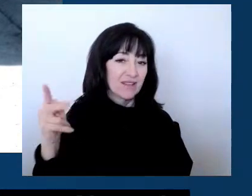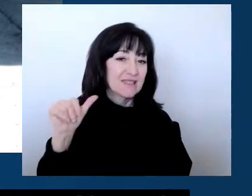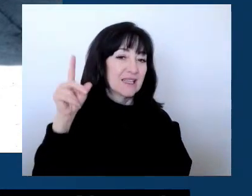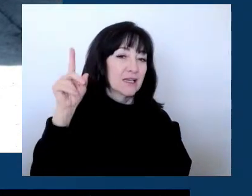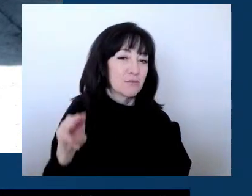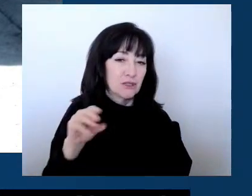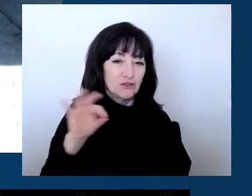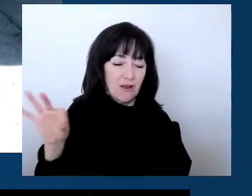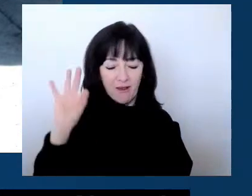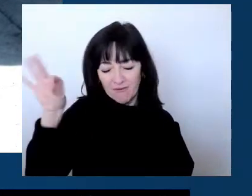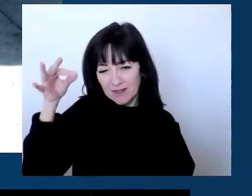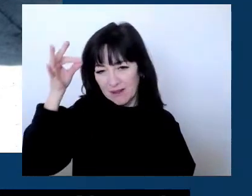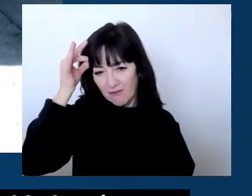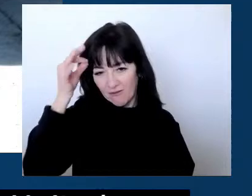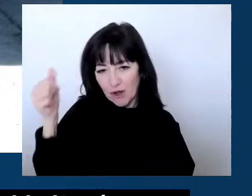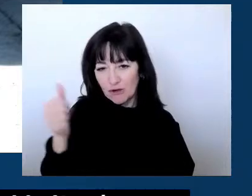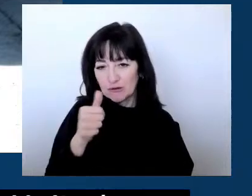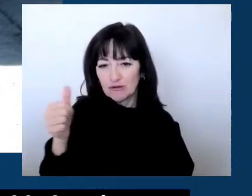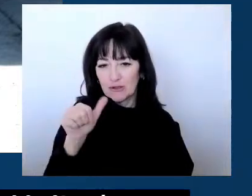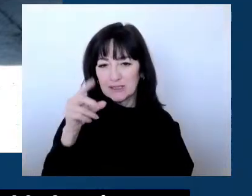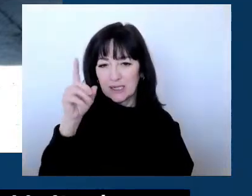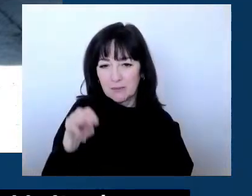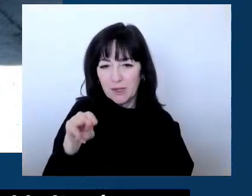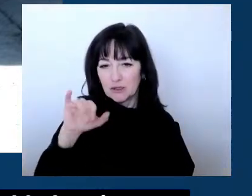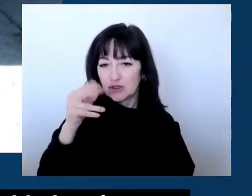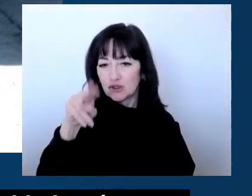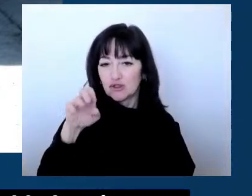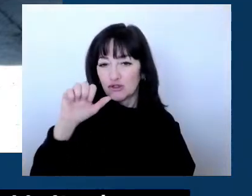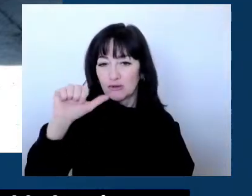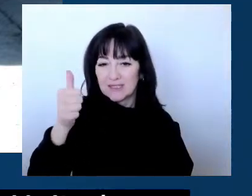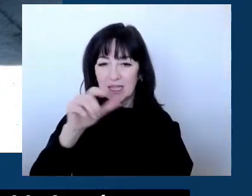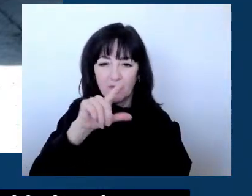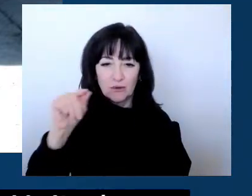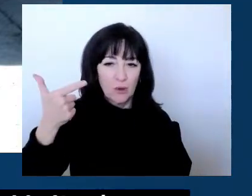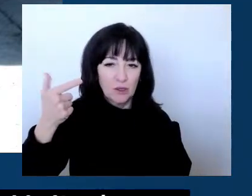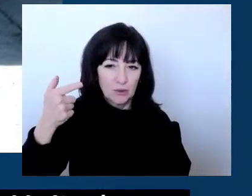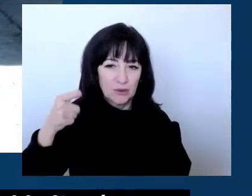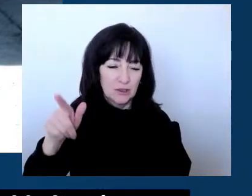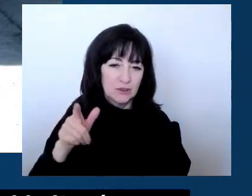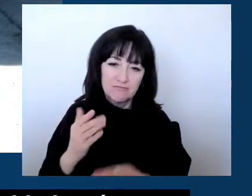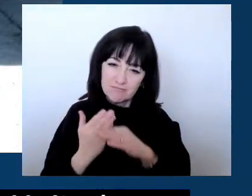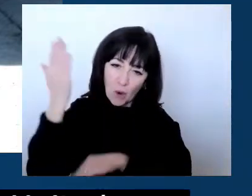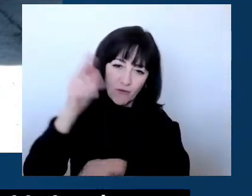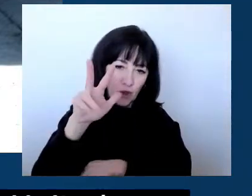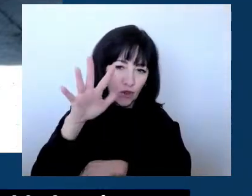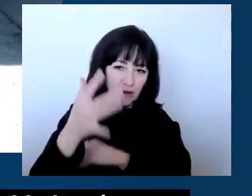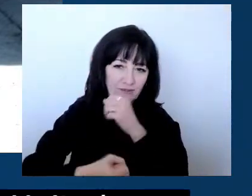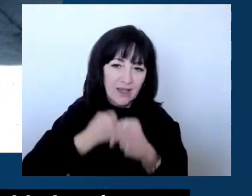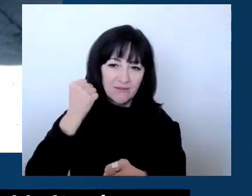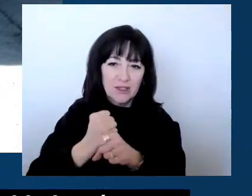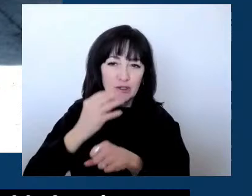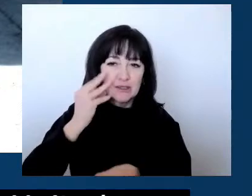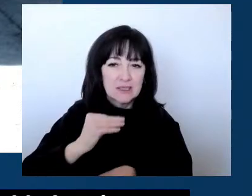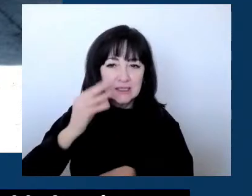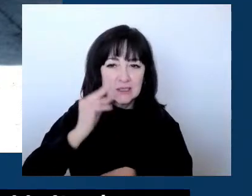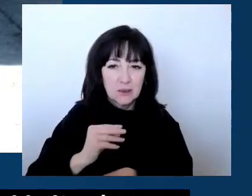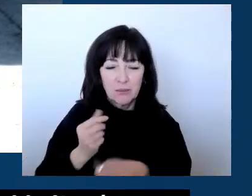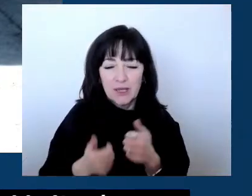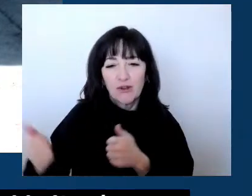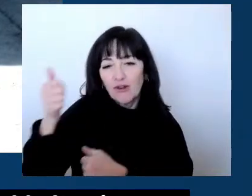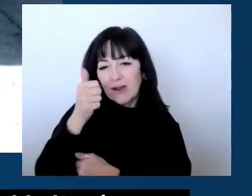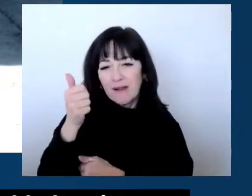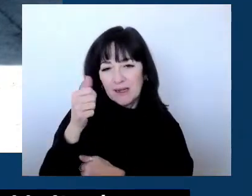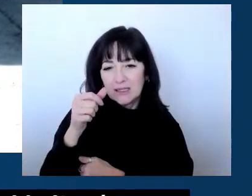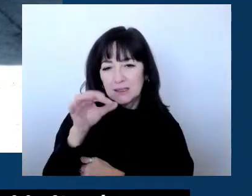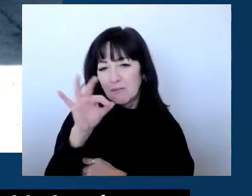Transit Administration on June 10th, 2021. With more than 35 years of experience, Administrator Fernandez made a